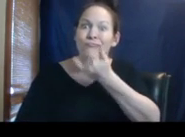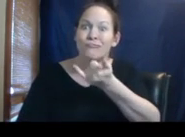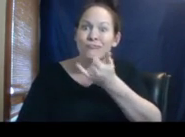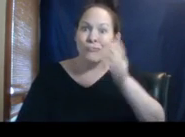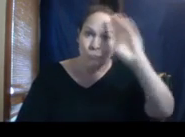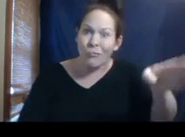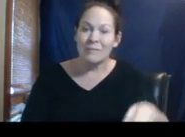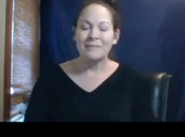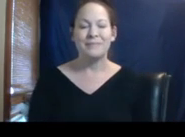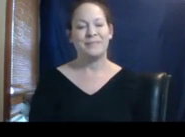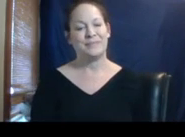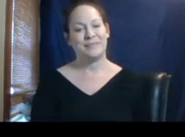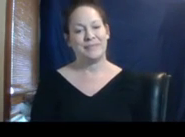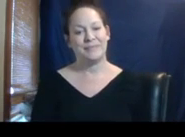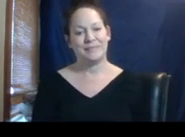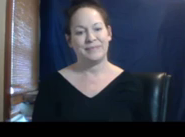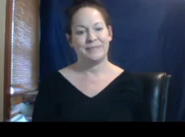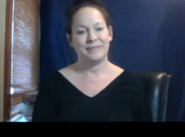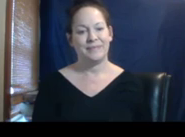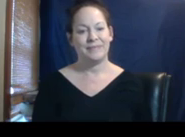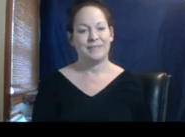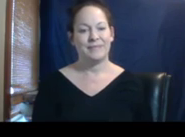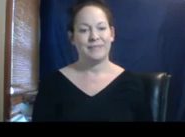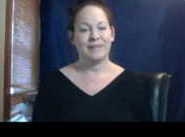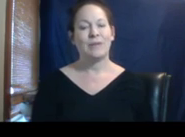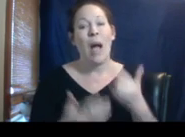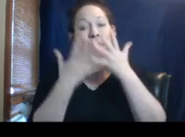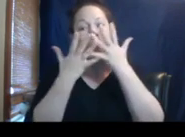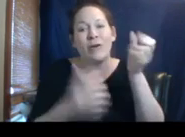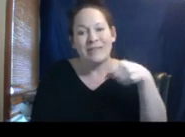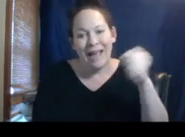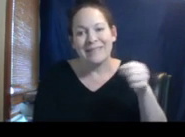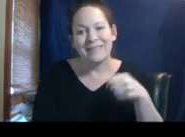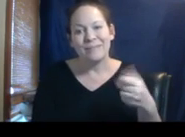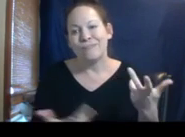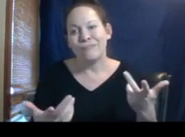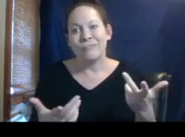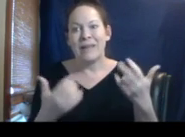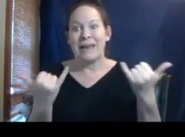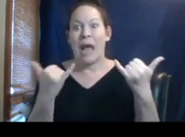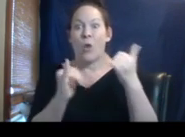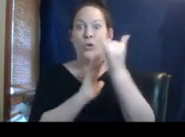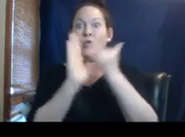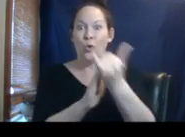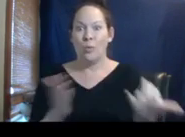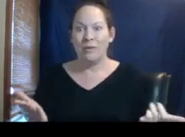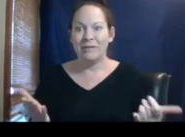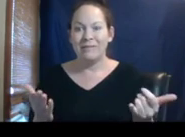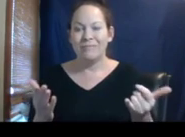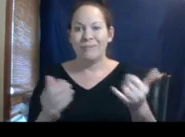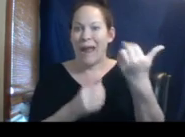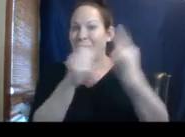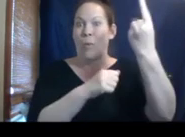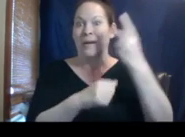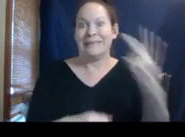its most usefulness comes into place. So I'm still embarrassed. I'm human. This is up on YouTube now. Everyone can see, Professor Thompson